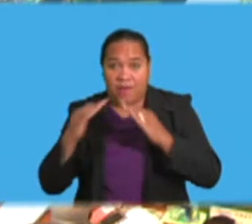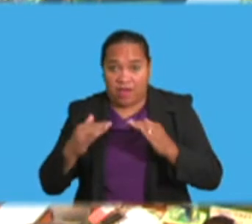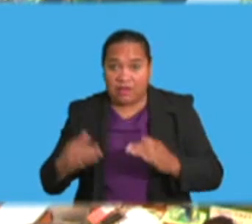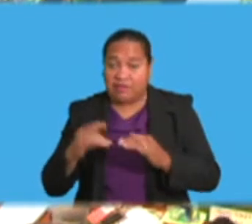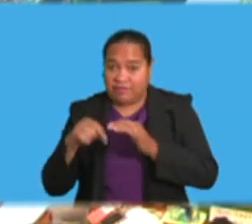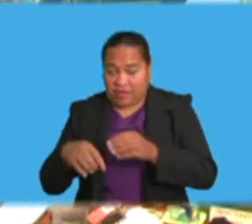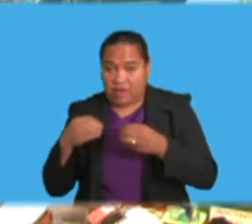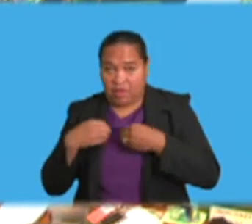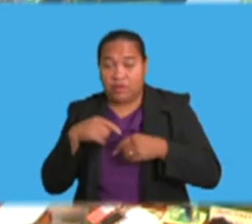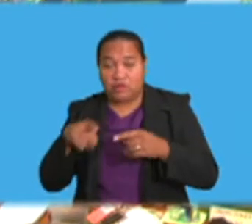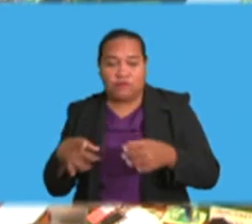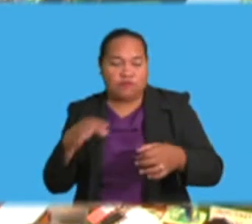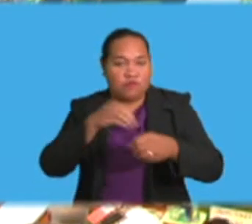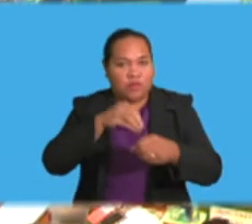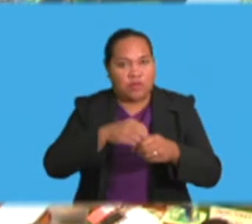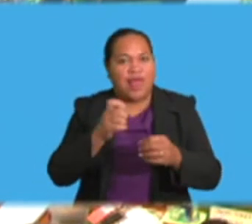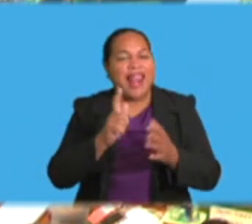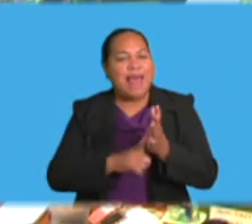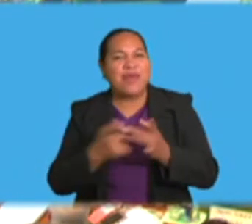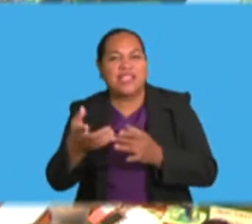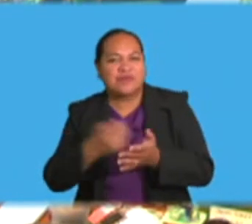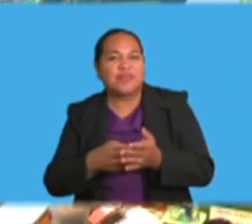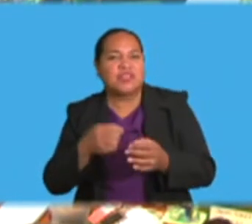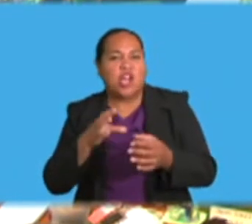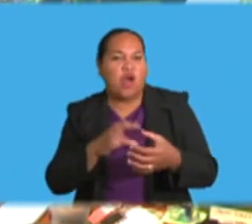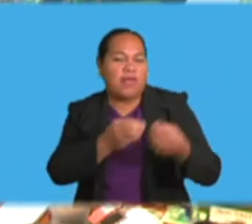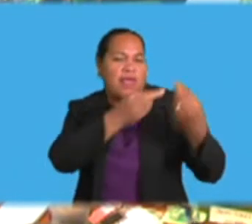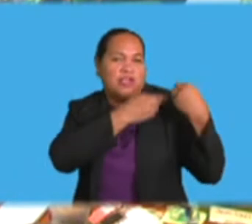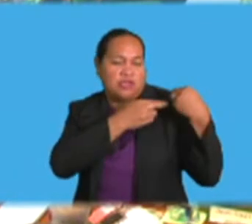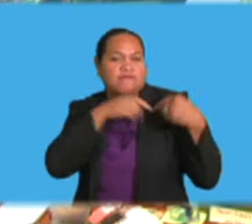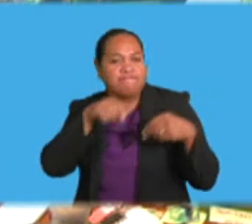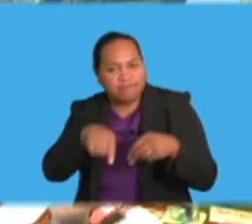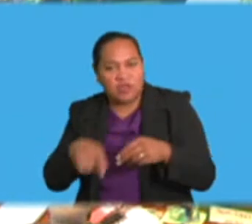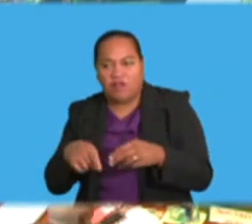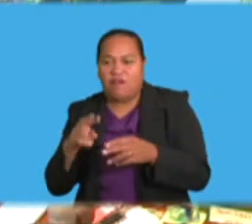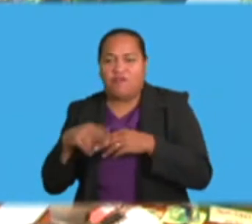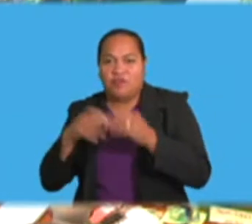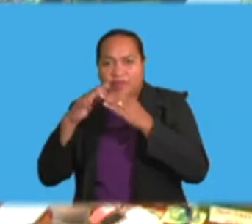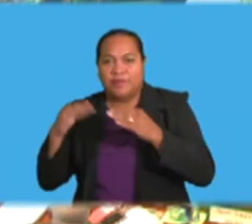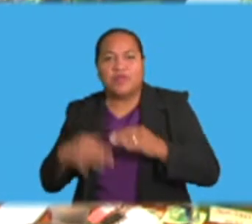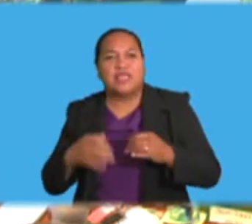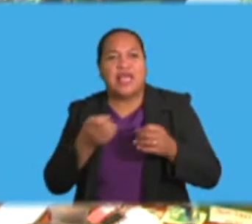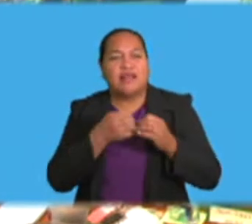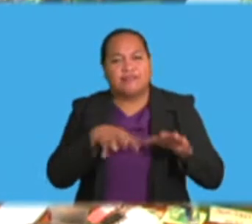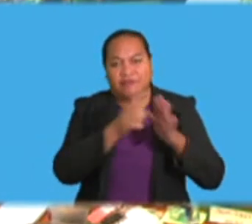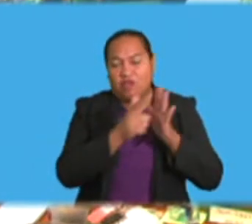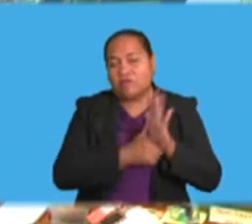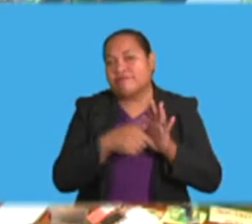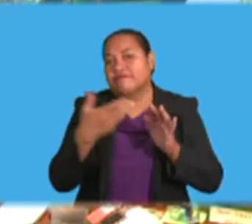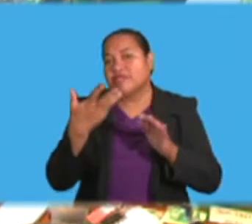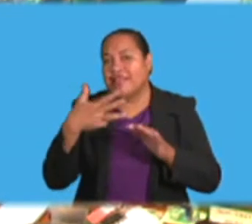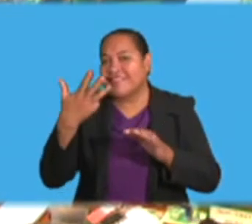to take over the assets, liabilities and obligations of Fiji Pine Commission effective from 1 January 1999. This, of course, after